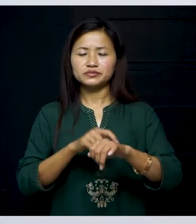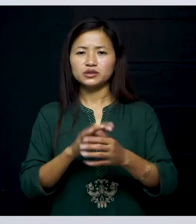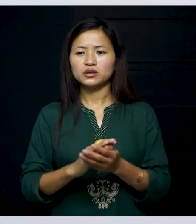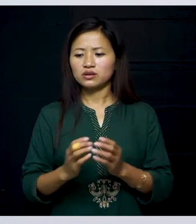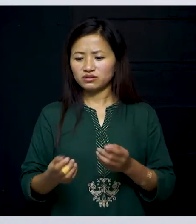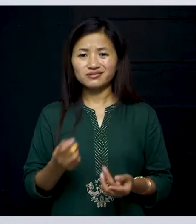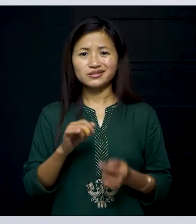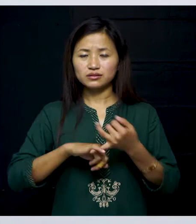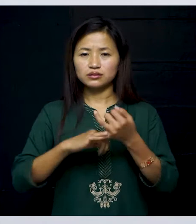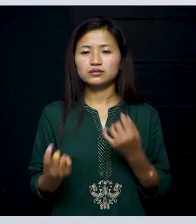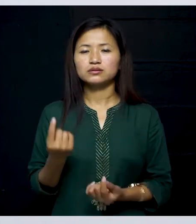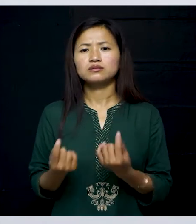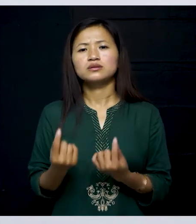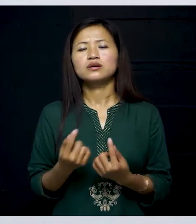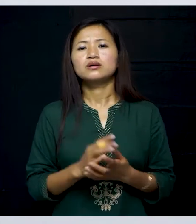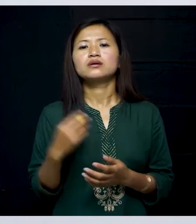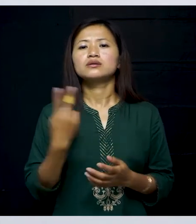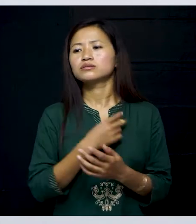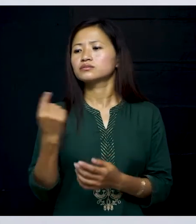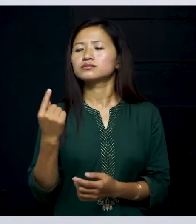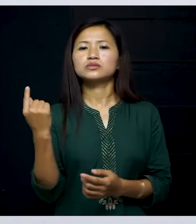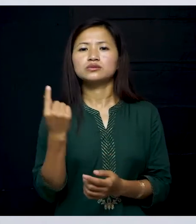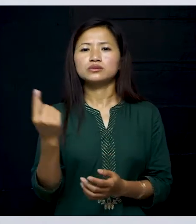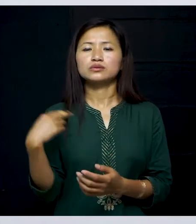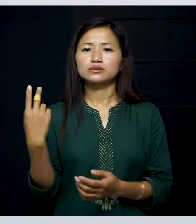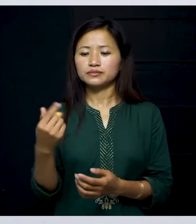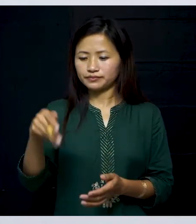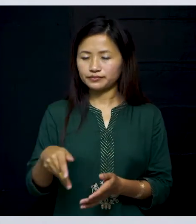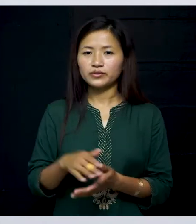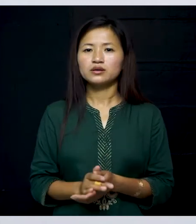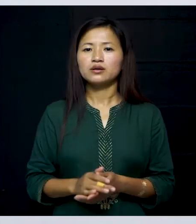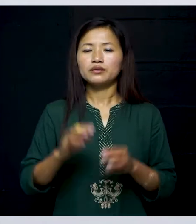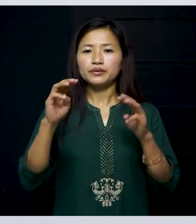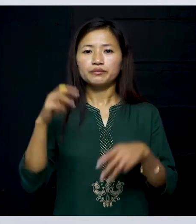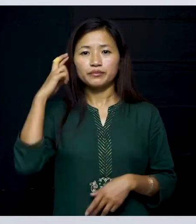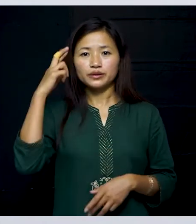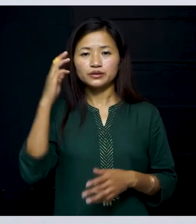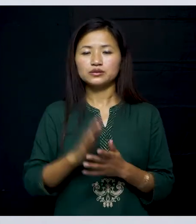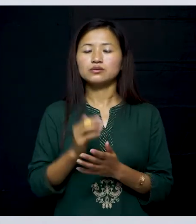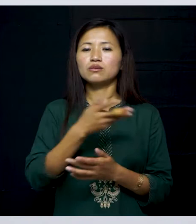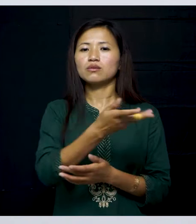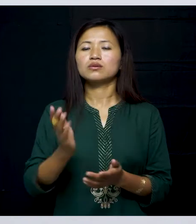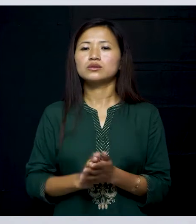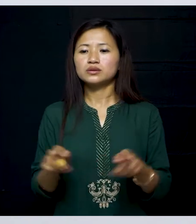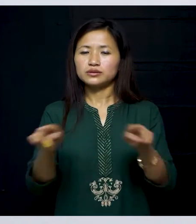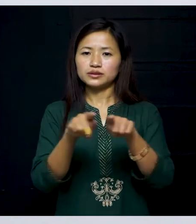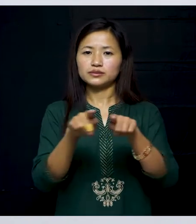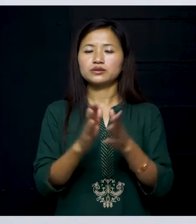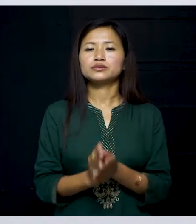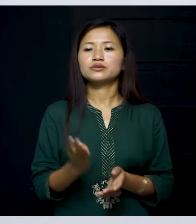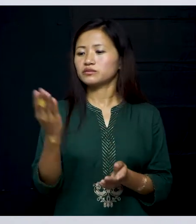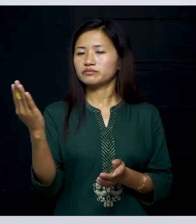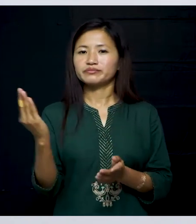that we need to use it. So in that case, I'm reminding you all that mobile phones can be very similar to fire in